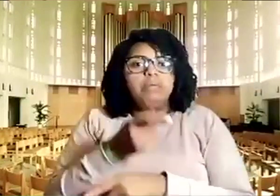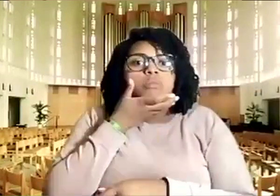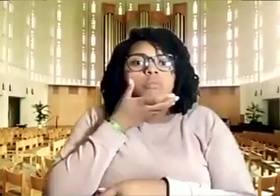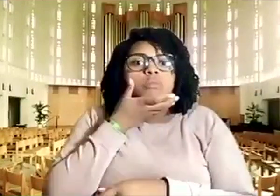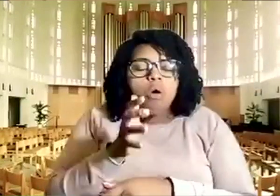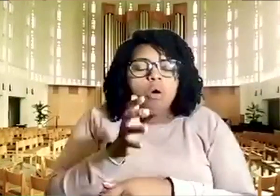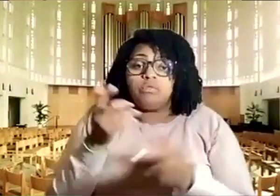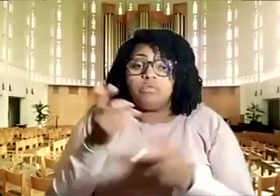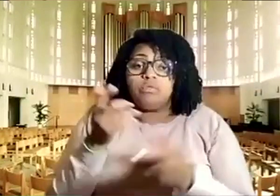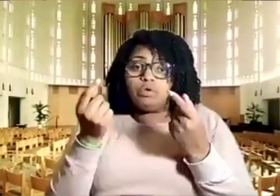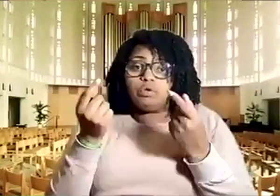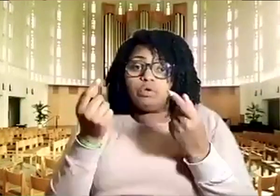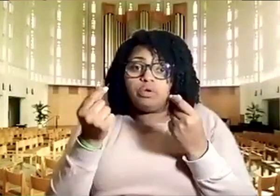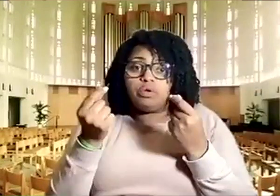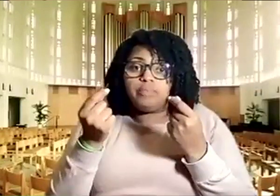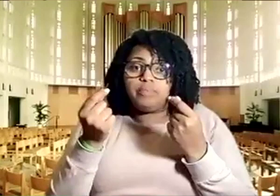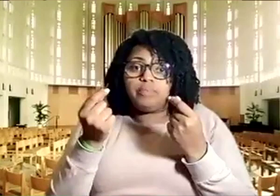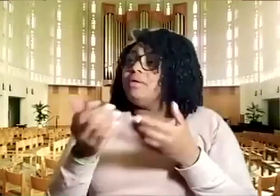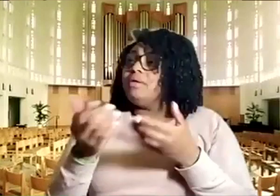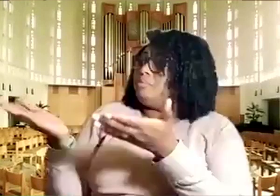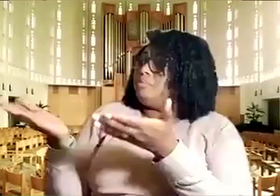priest. Nope.